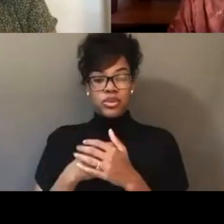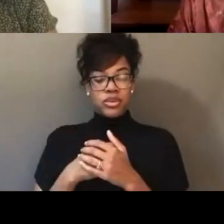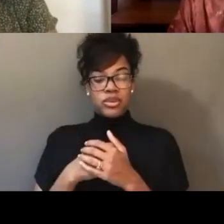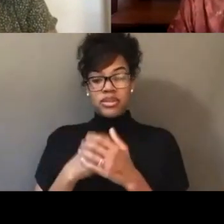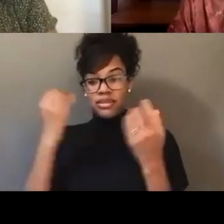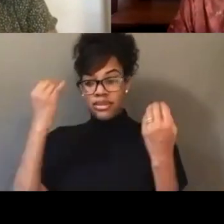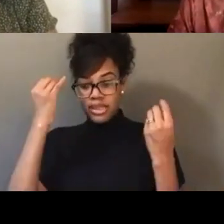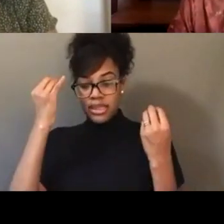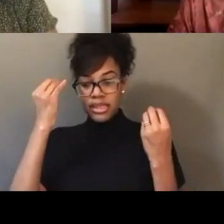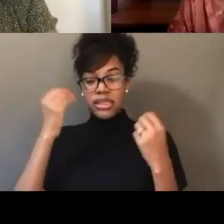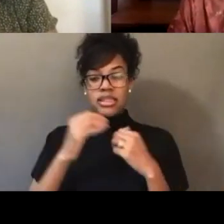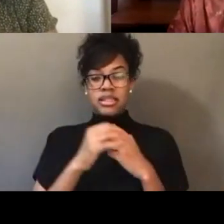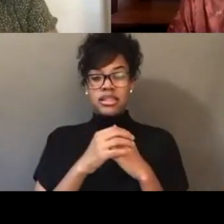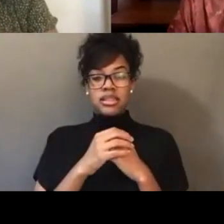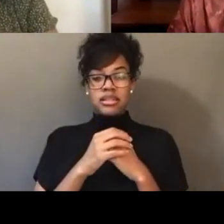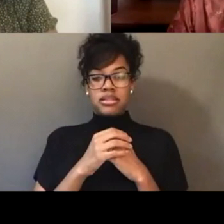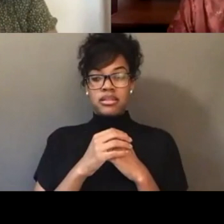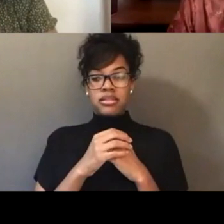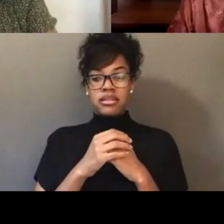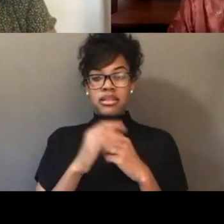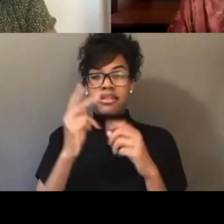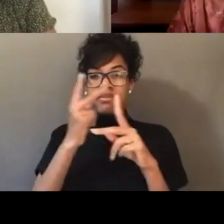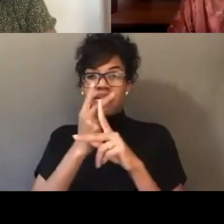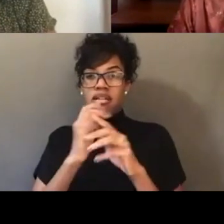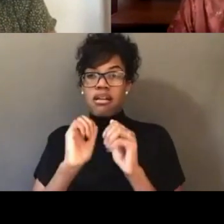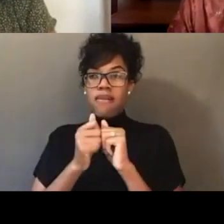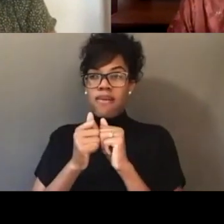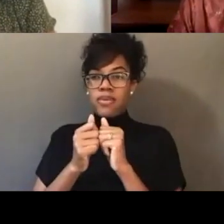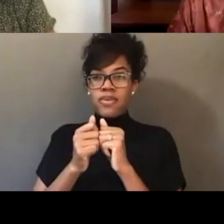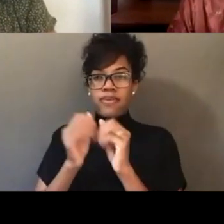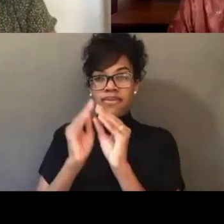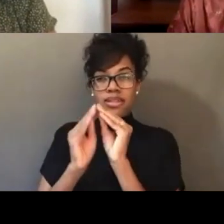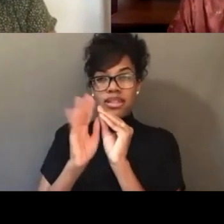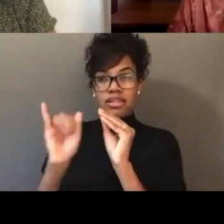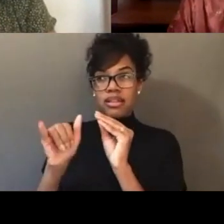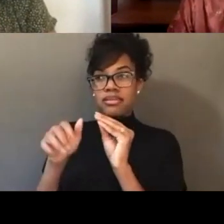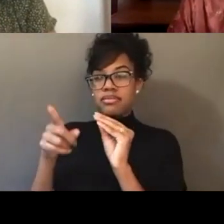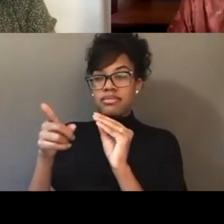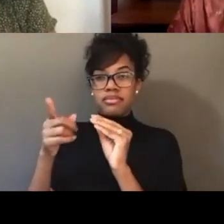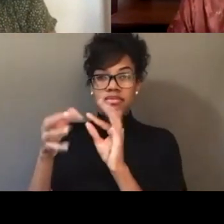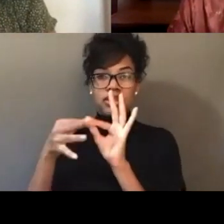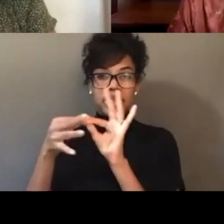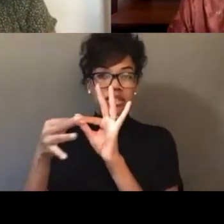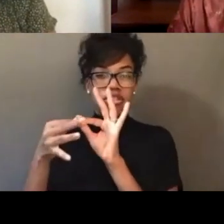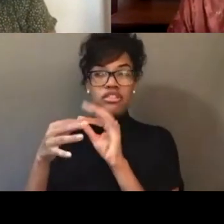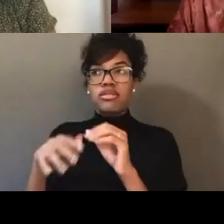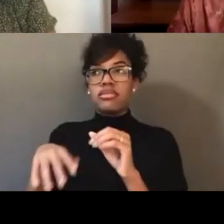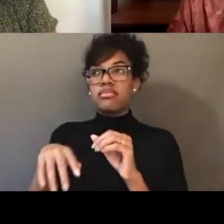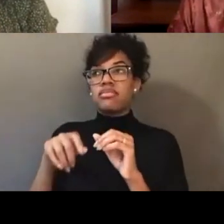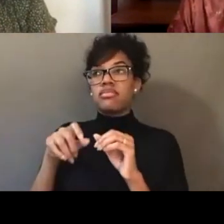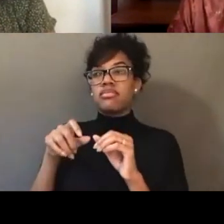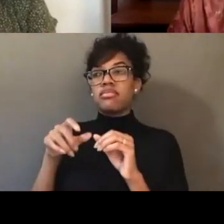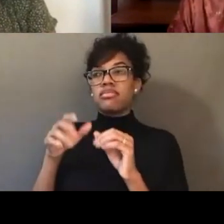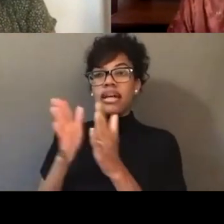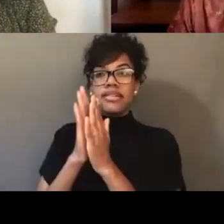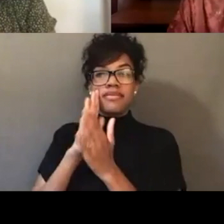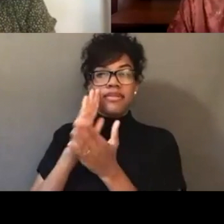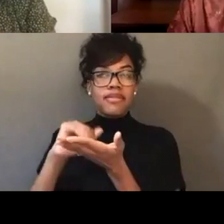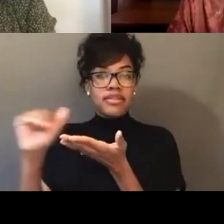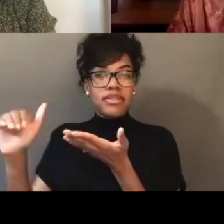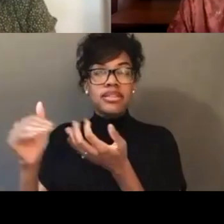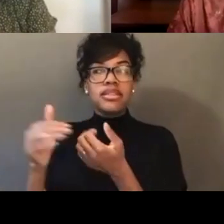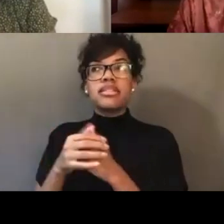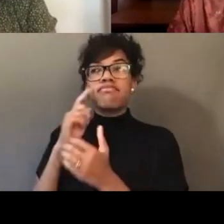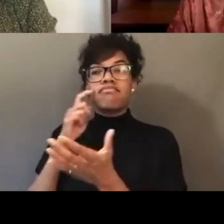think I need to make an amends here, you know, asking for forgiveness, acknowledging our mistakes. I definitely don't